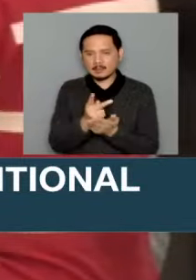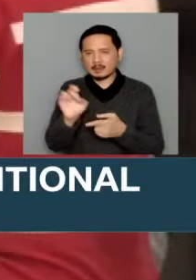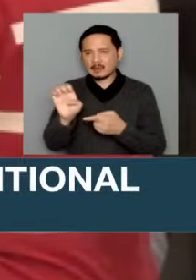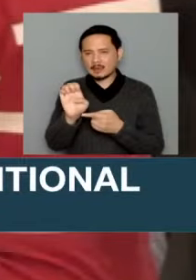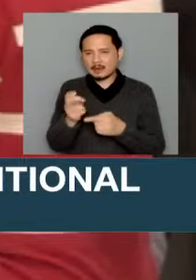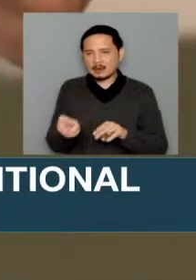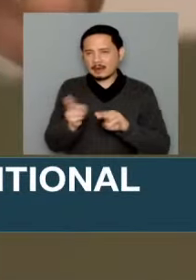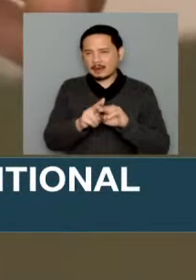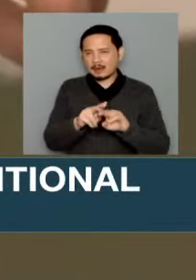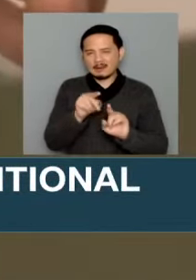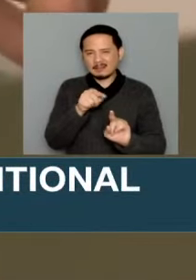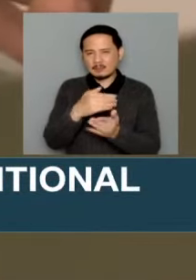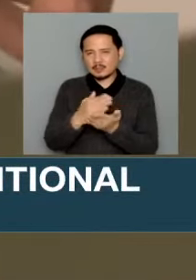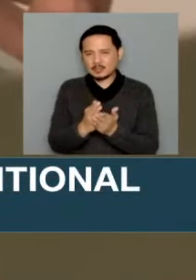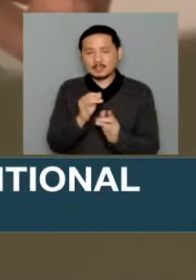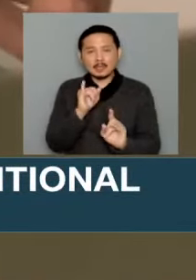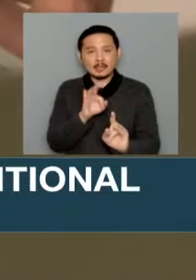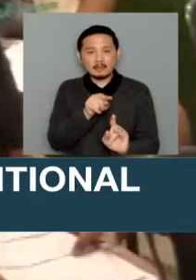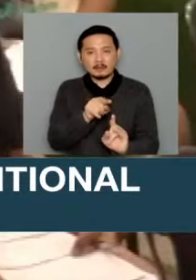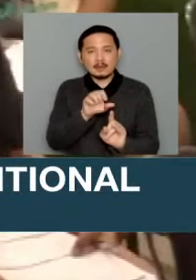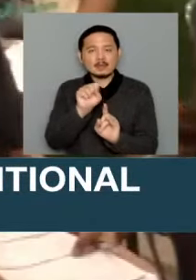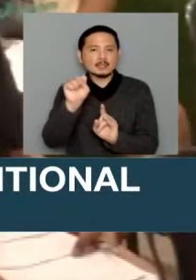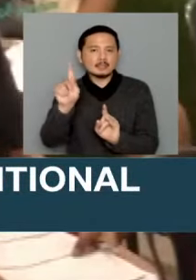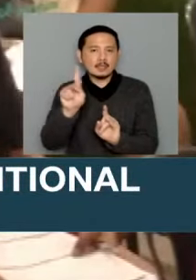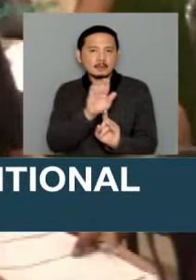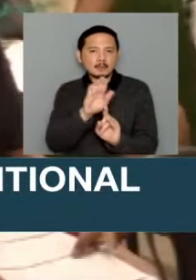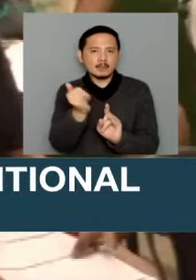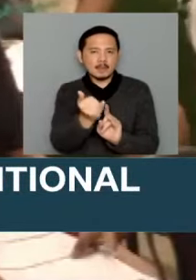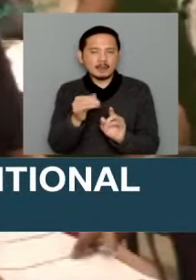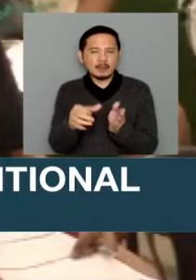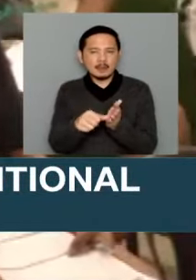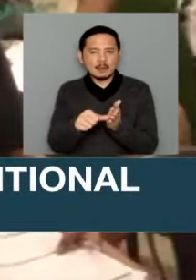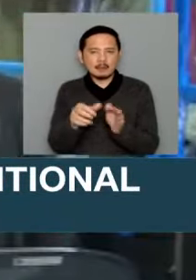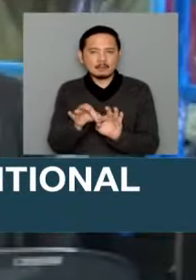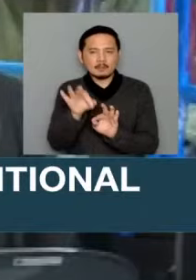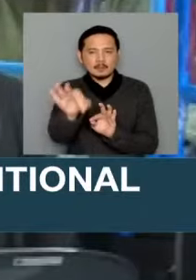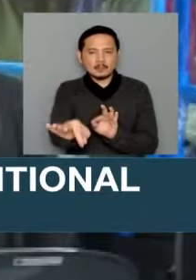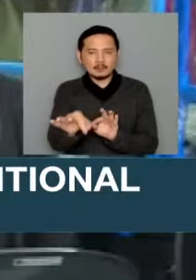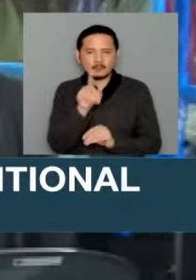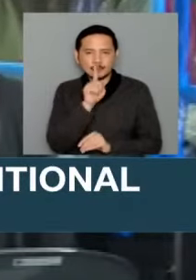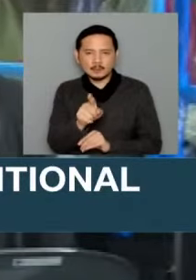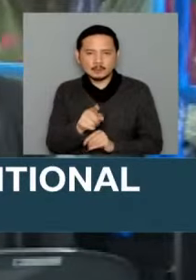body if the 2022 Village and Youth Council elections are postponed.